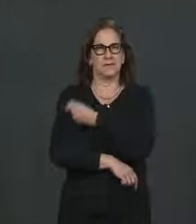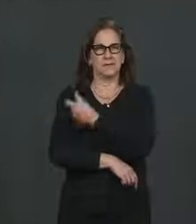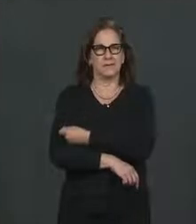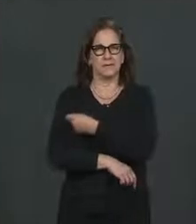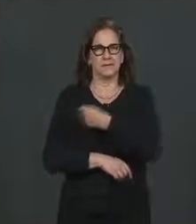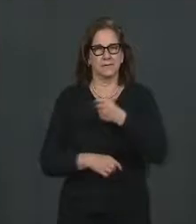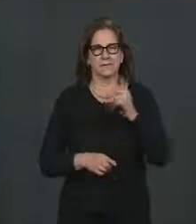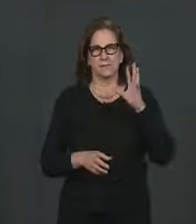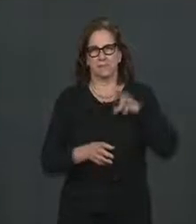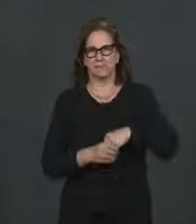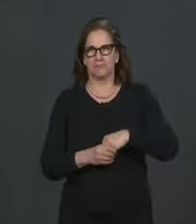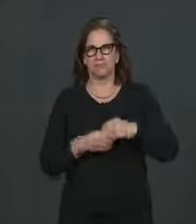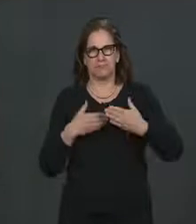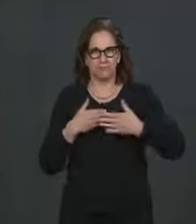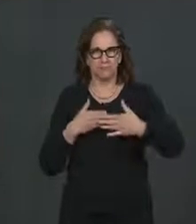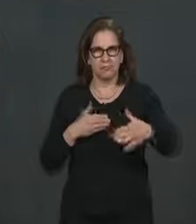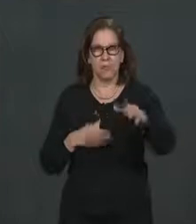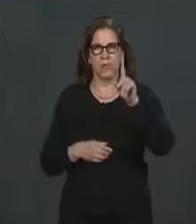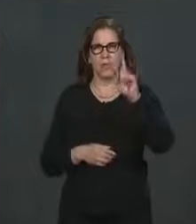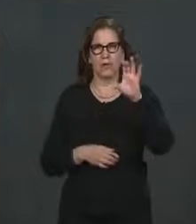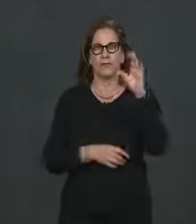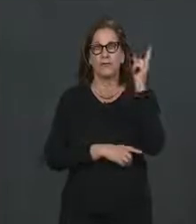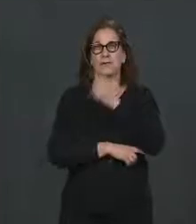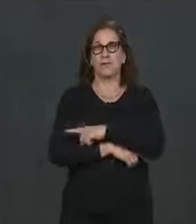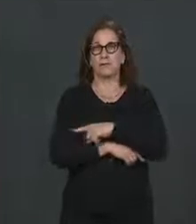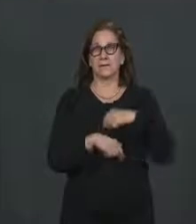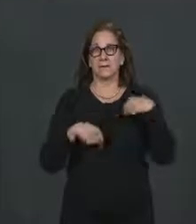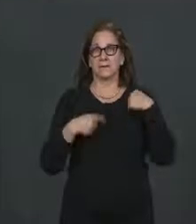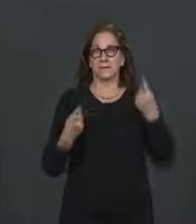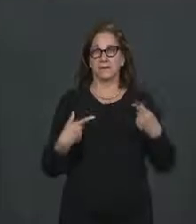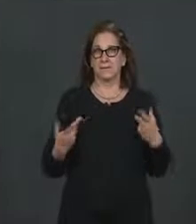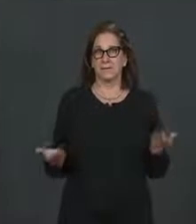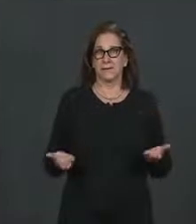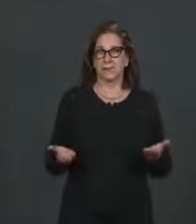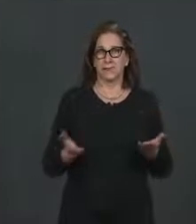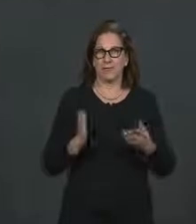administration, double the original goal that I had set.